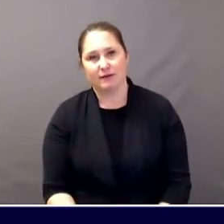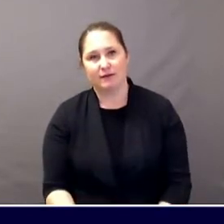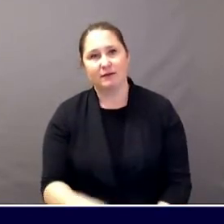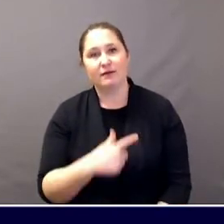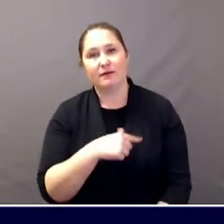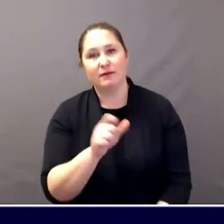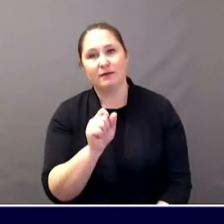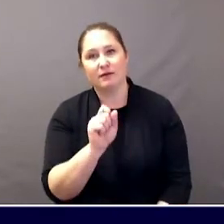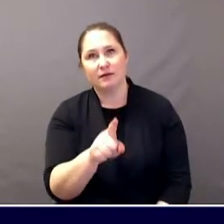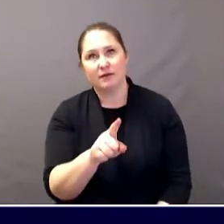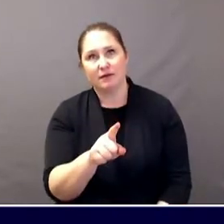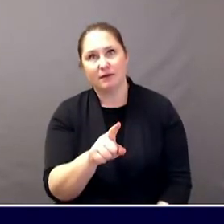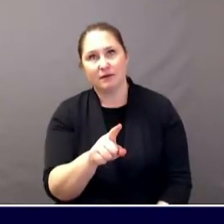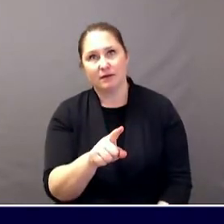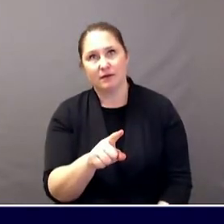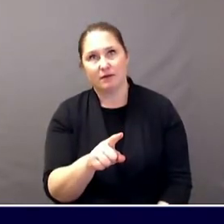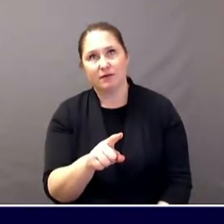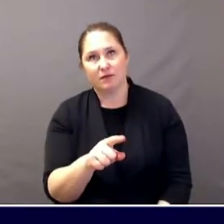completely different. But